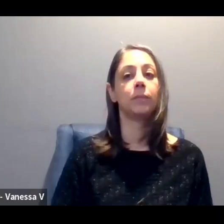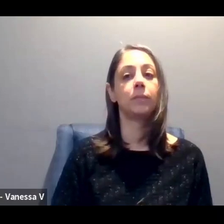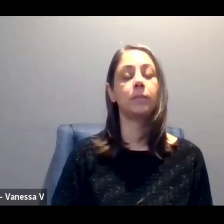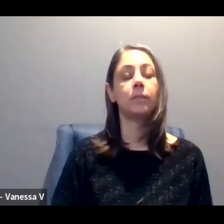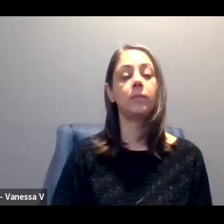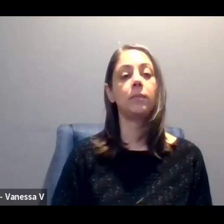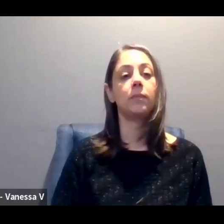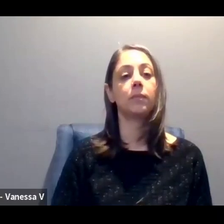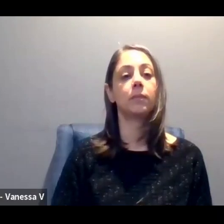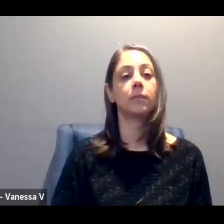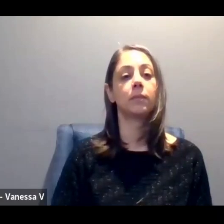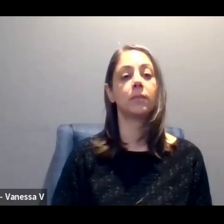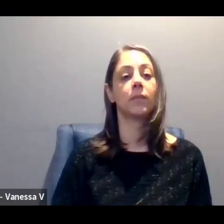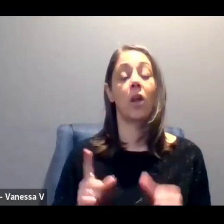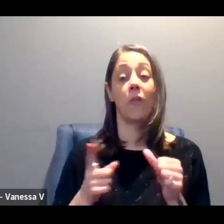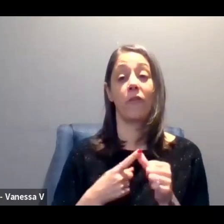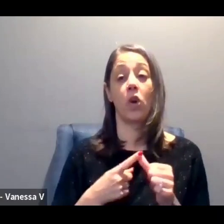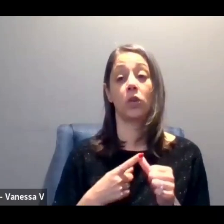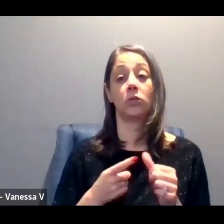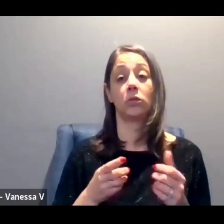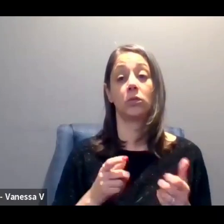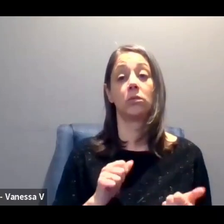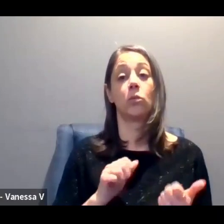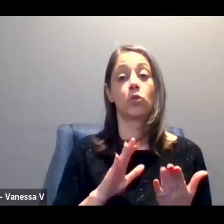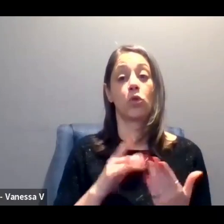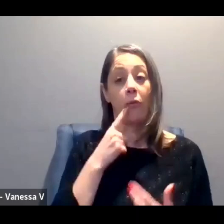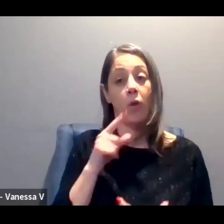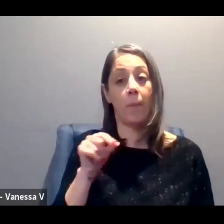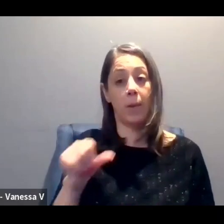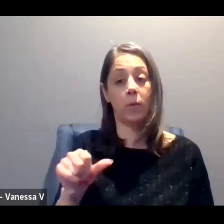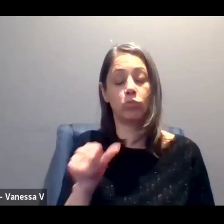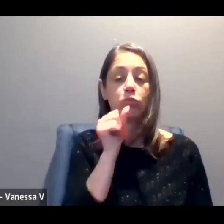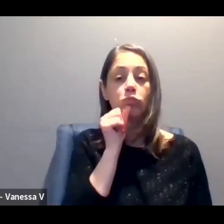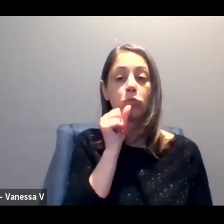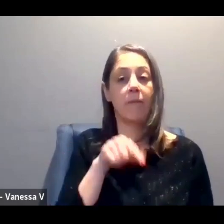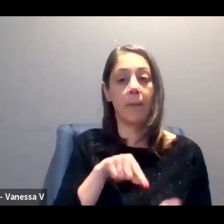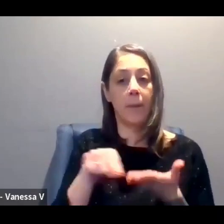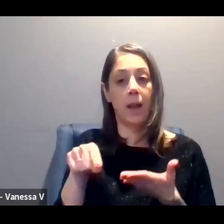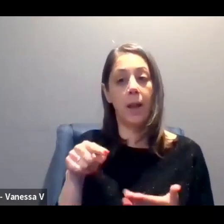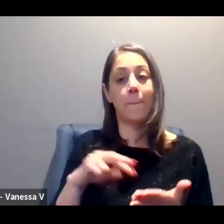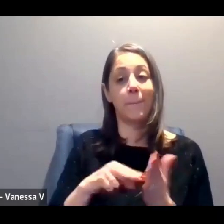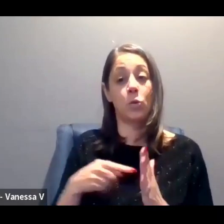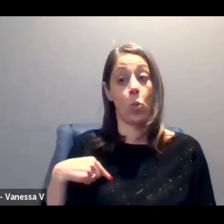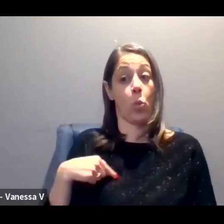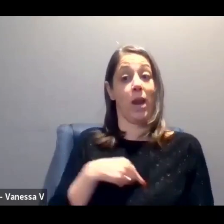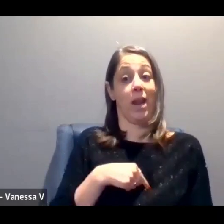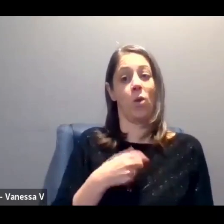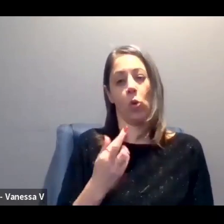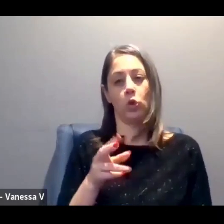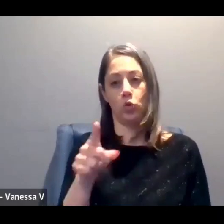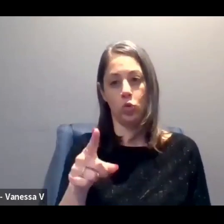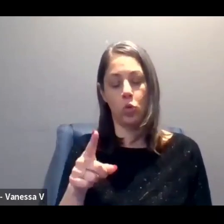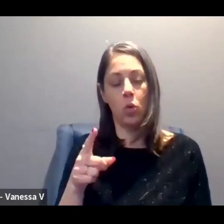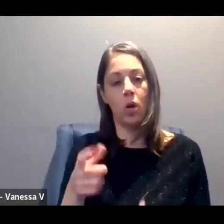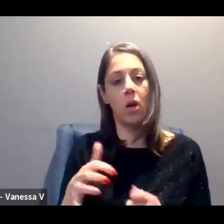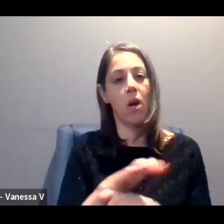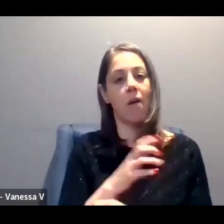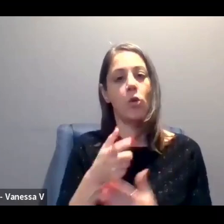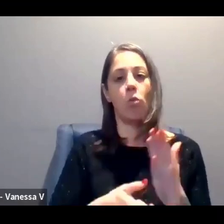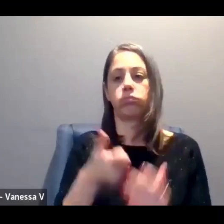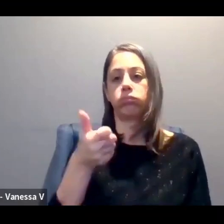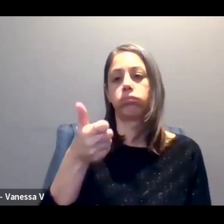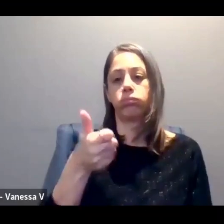So the first method of payment we might look at is private pay, which means we or you cover the costs all on your